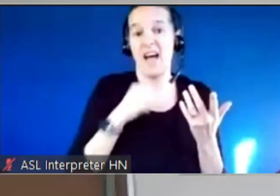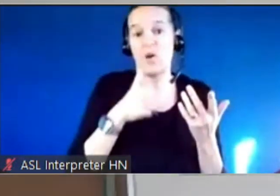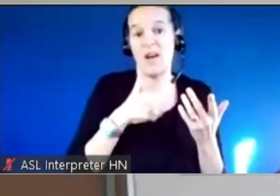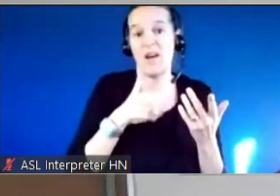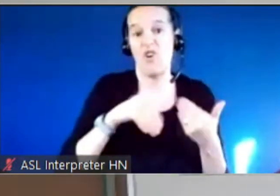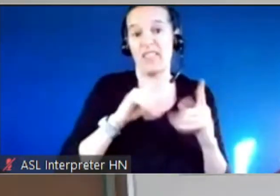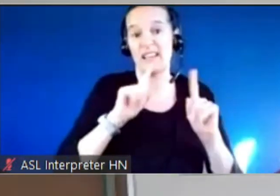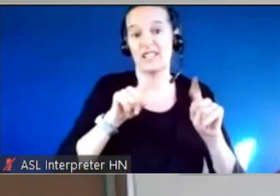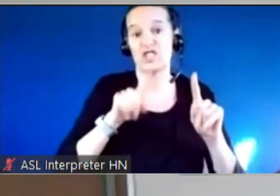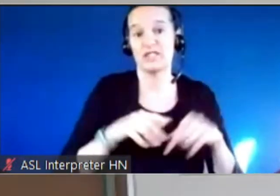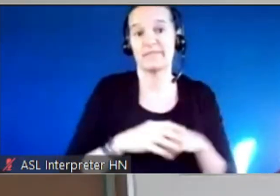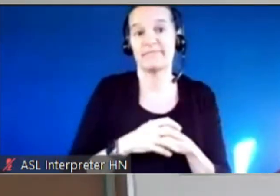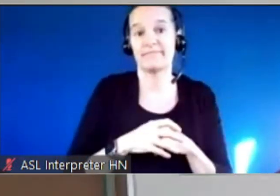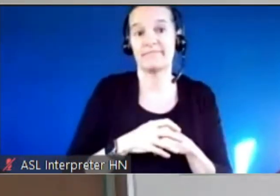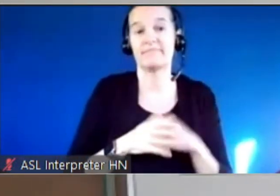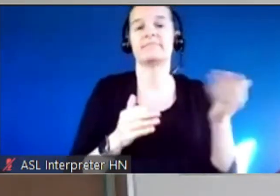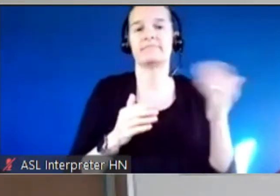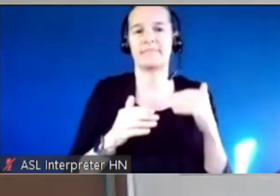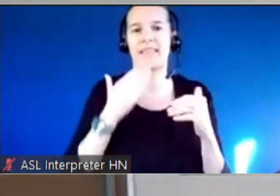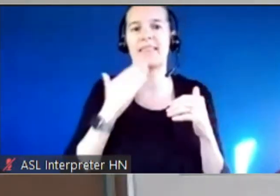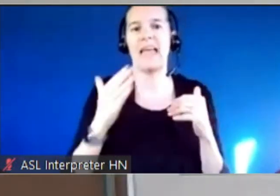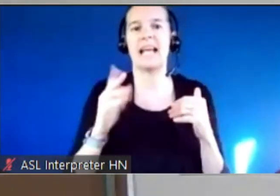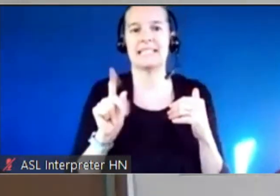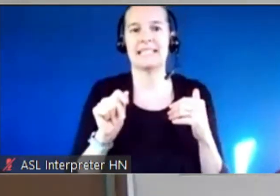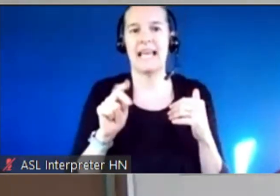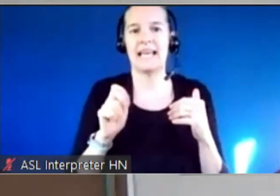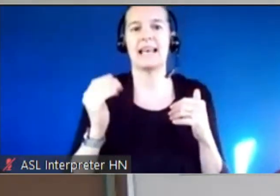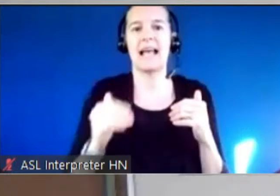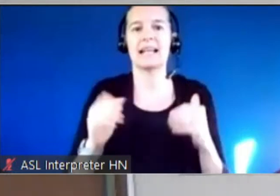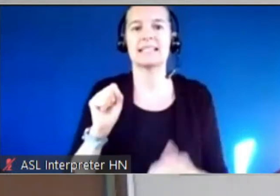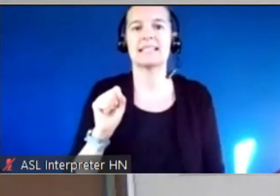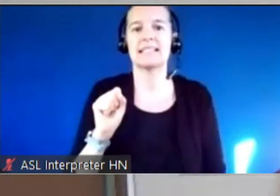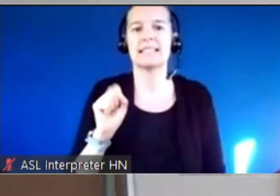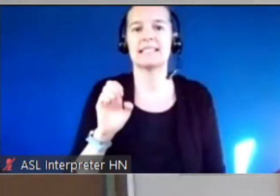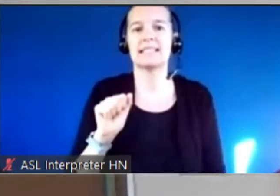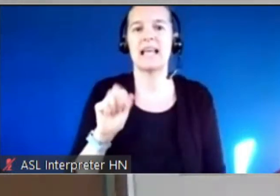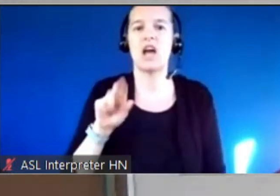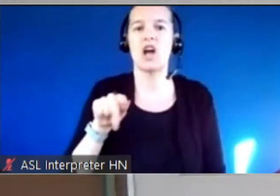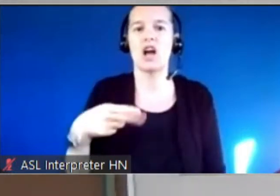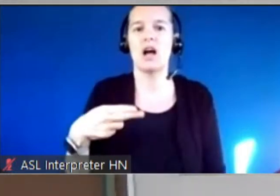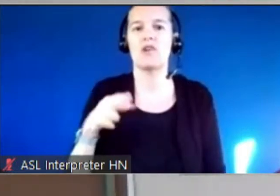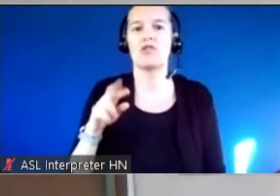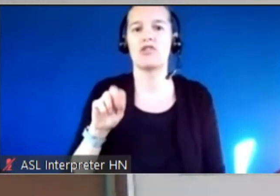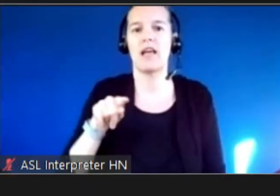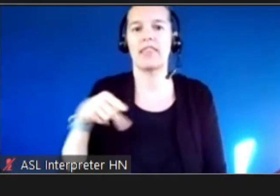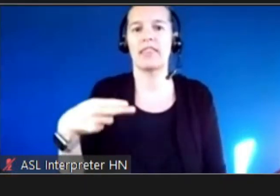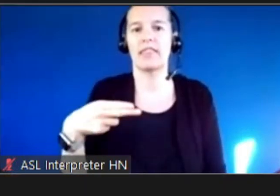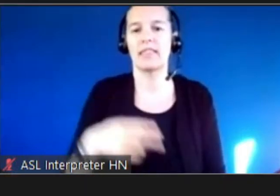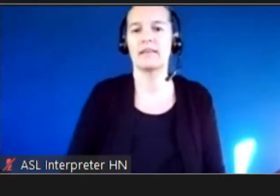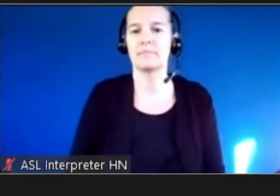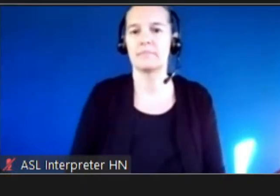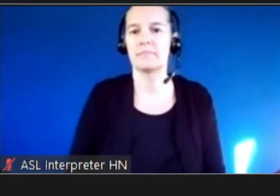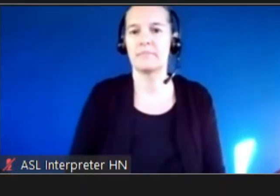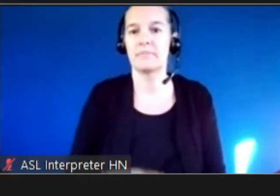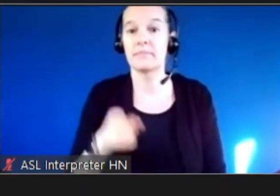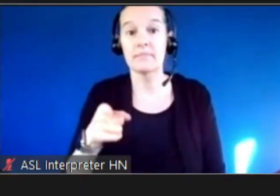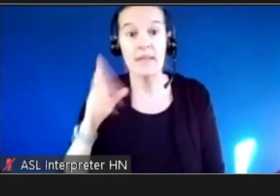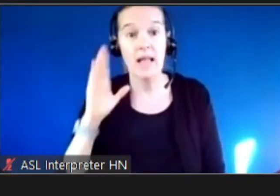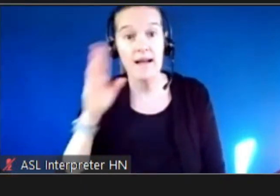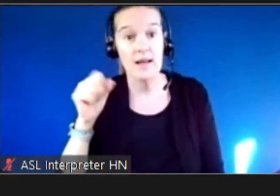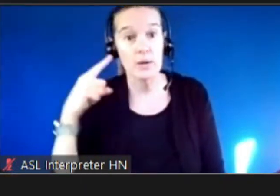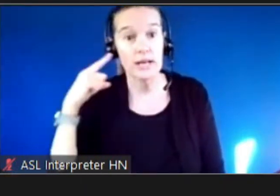Thank you so much, Kate. Next, we will go to Sarah Reif. Sarah, whenever you're ready. Hi, can you hear me?